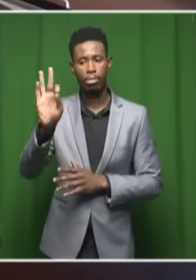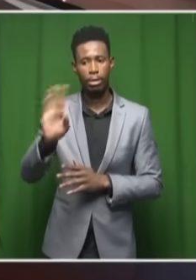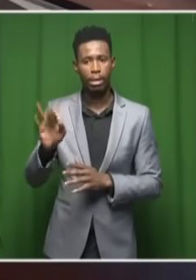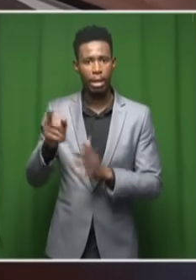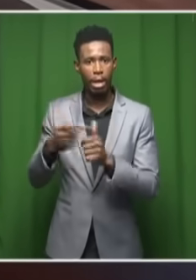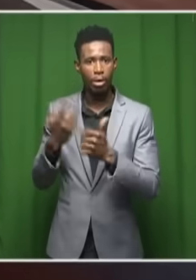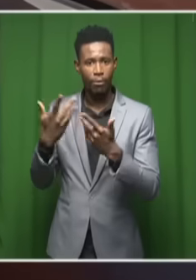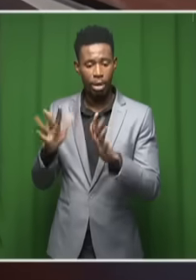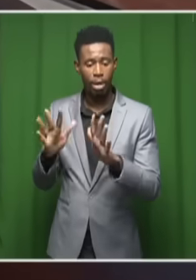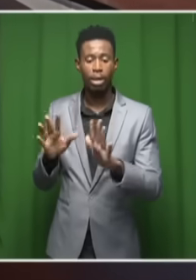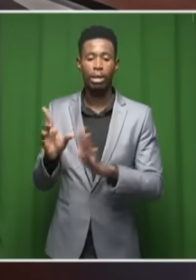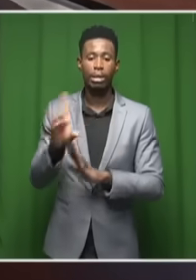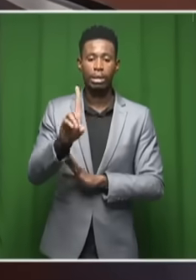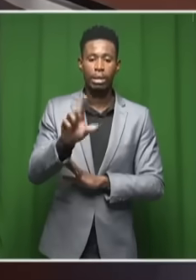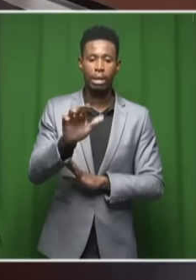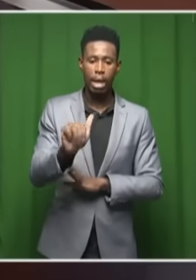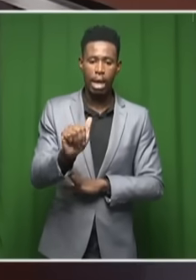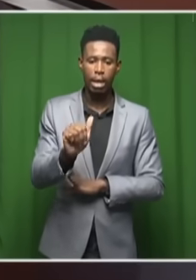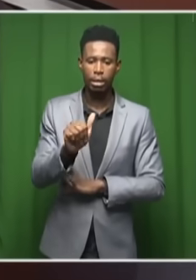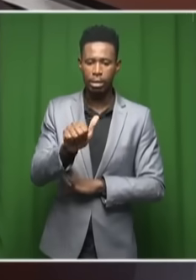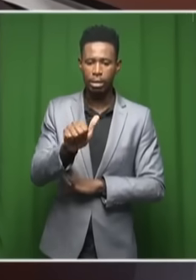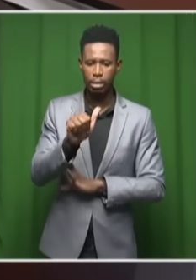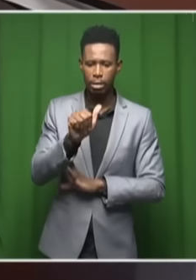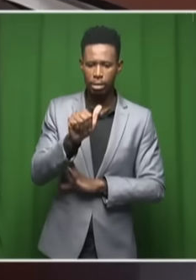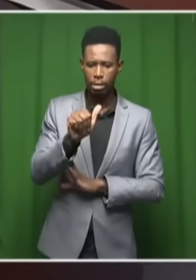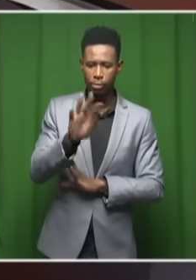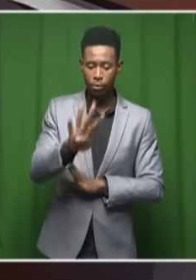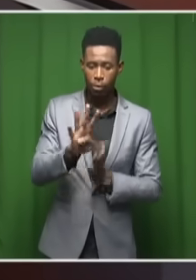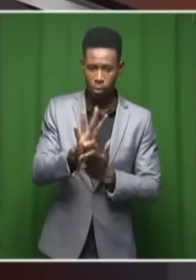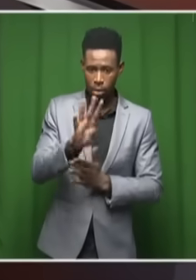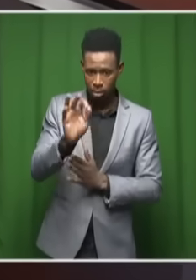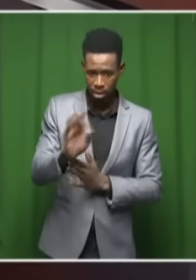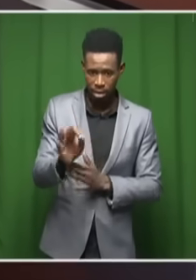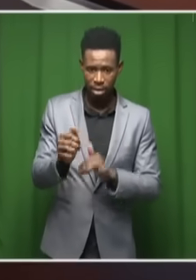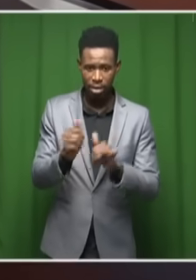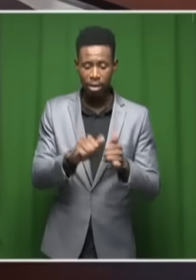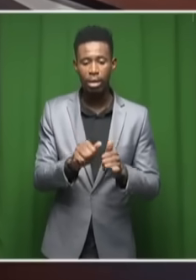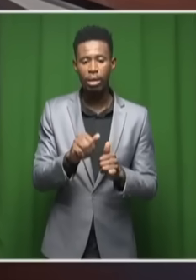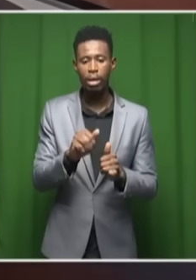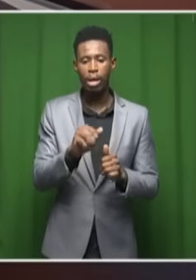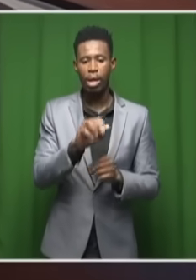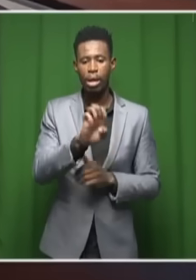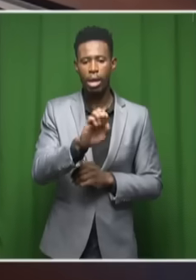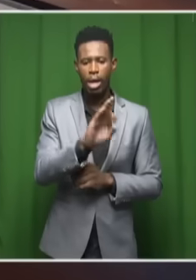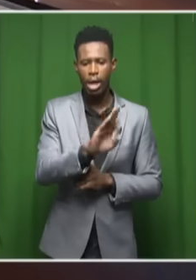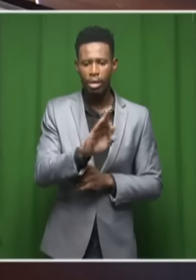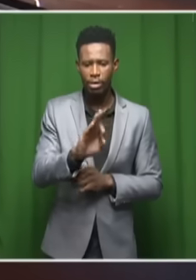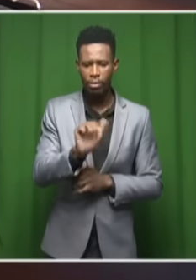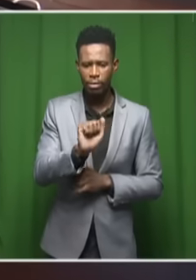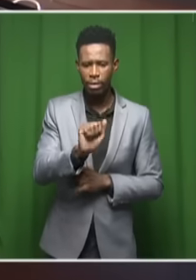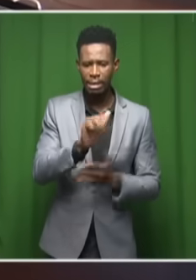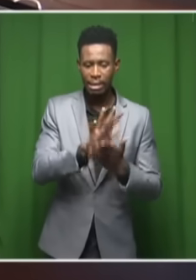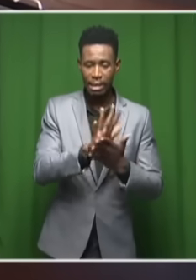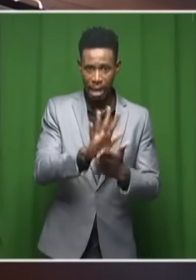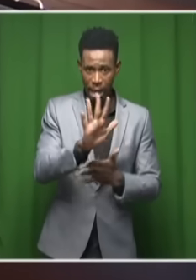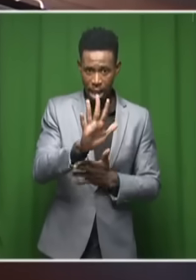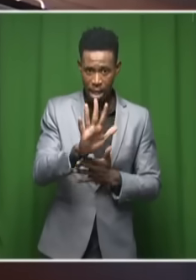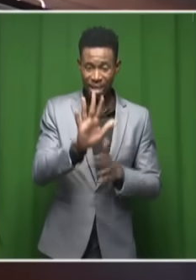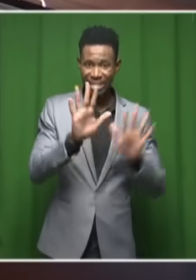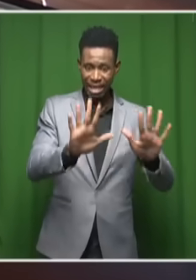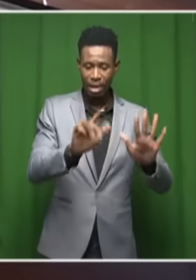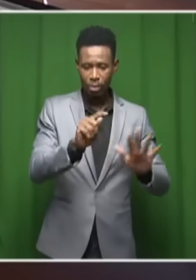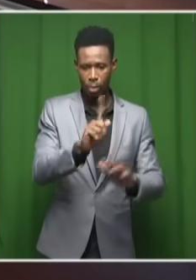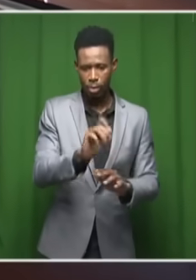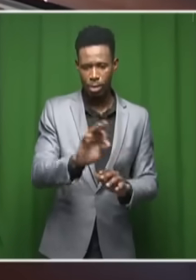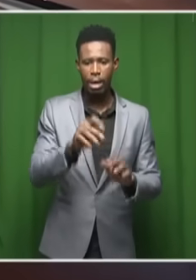DA 14.9%. You've got the EFF at 10.1%, UDM at 3.7%, and the Patriotic Alliance